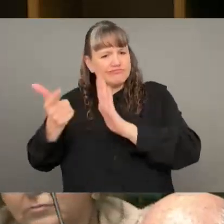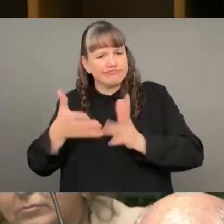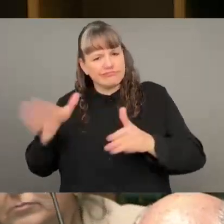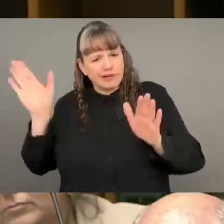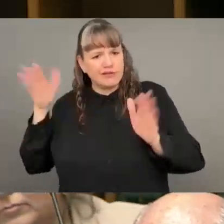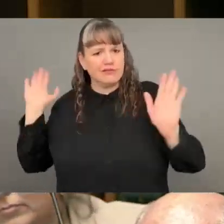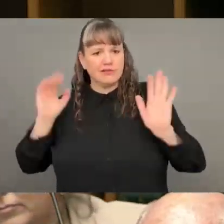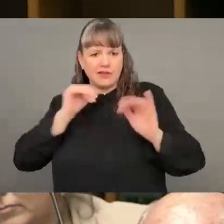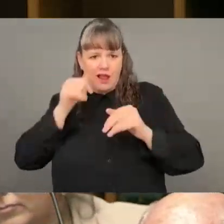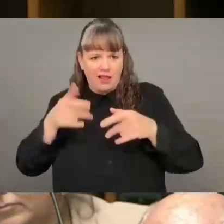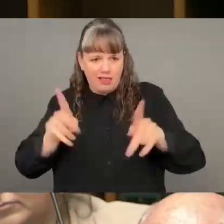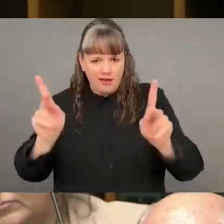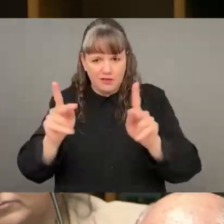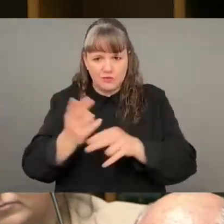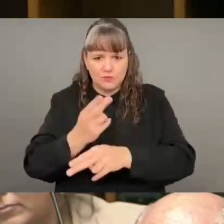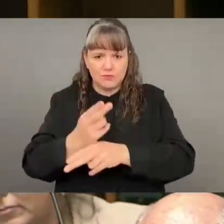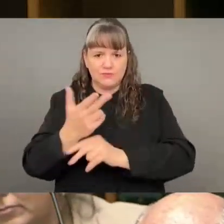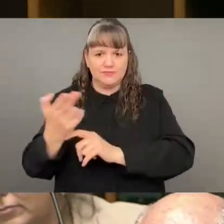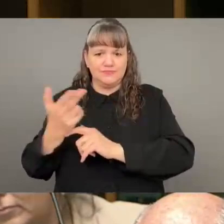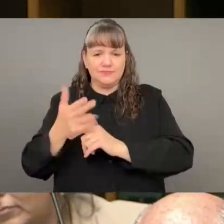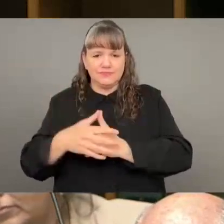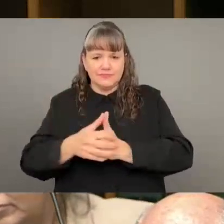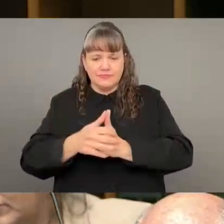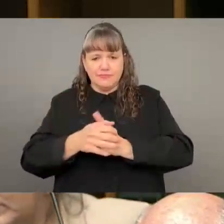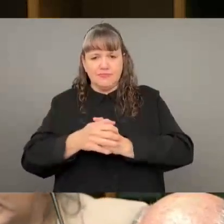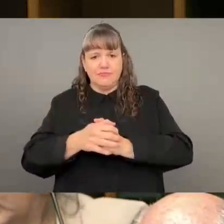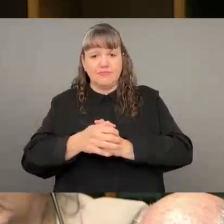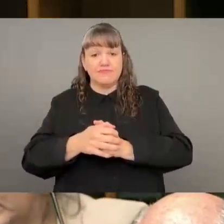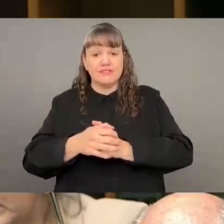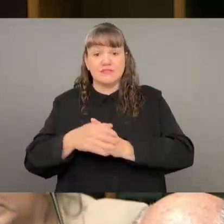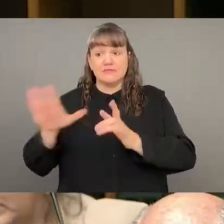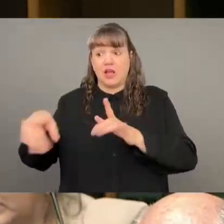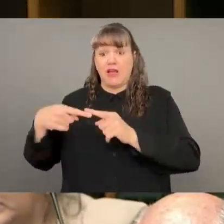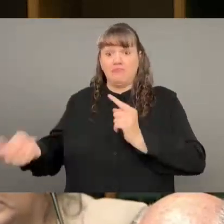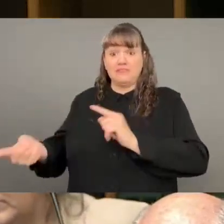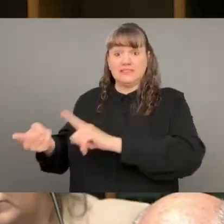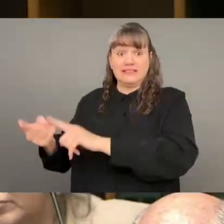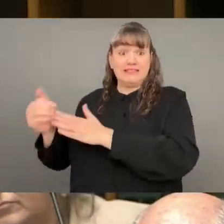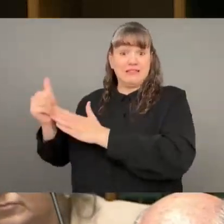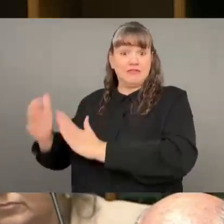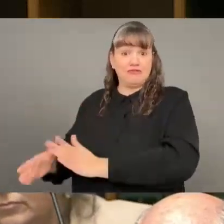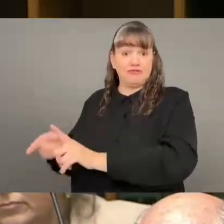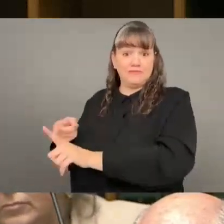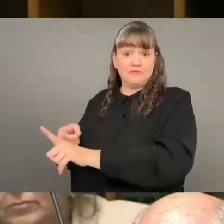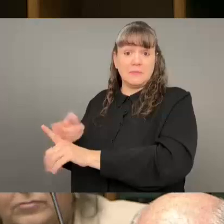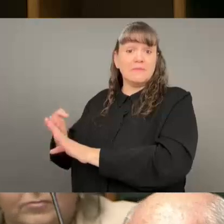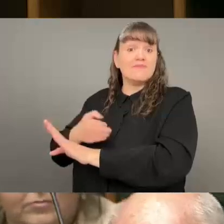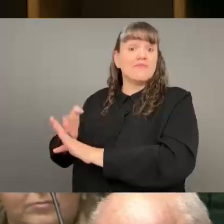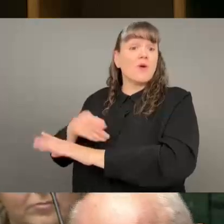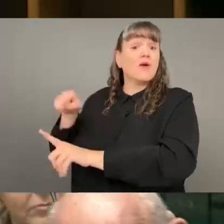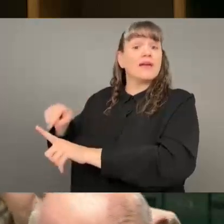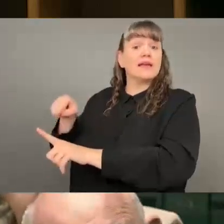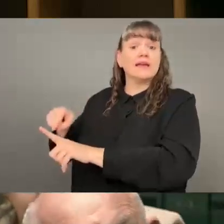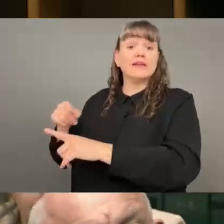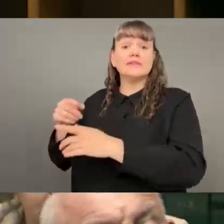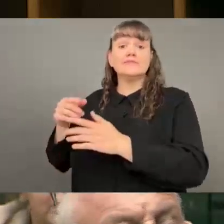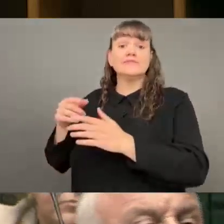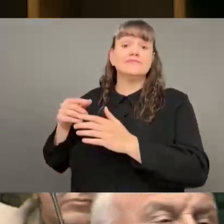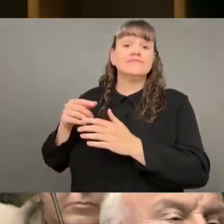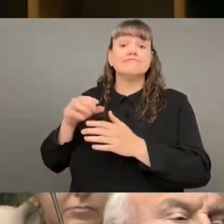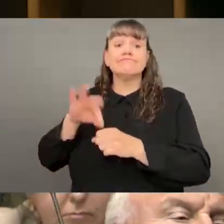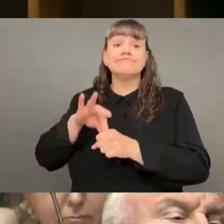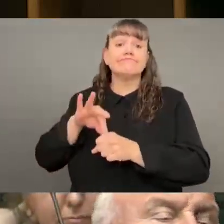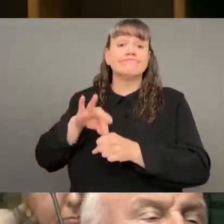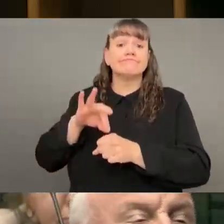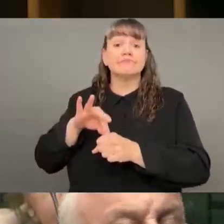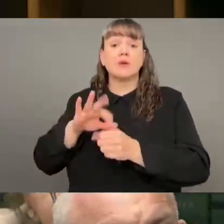was campaigning to be Premier, he said that if he was Premier, wait for your turn. If he was